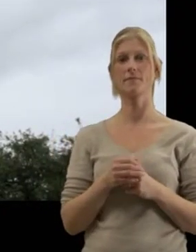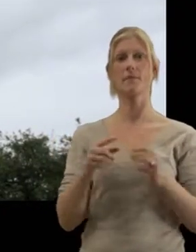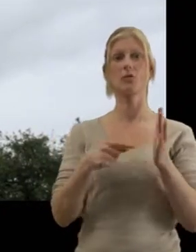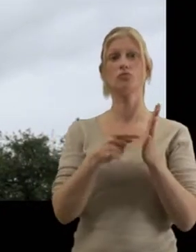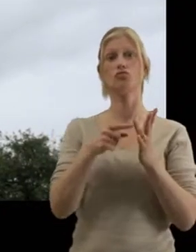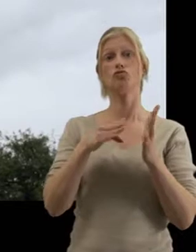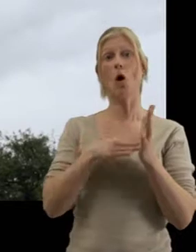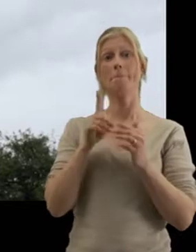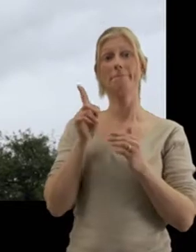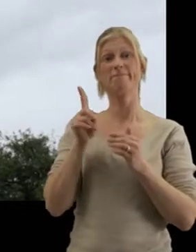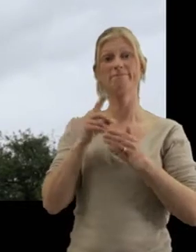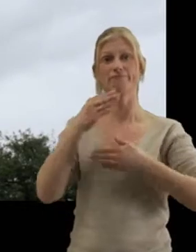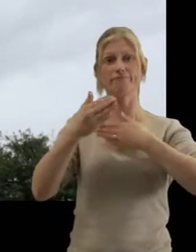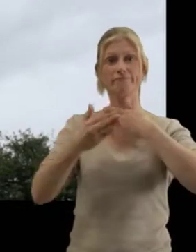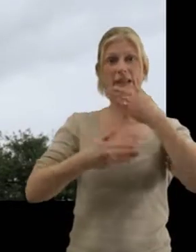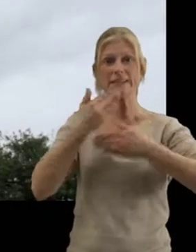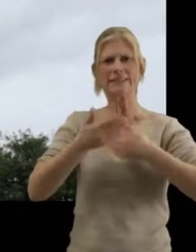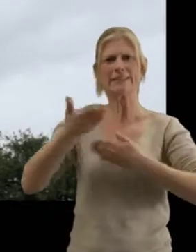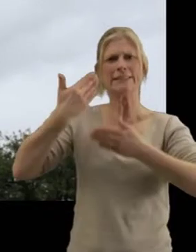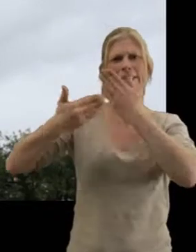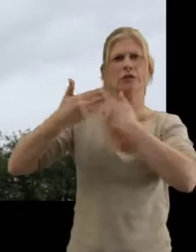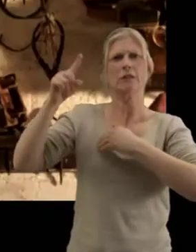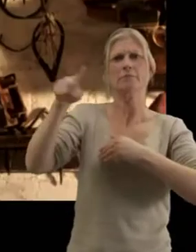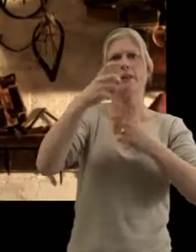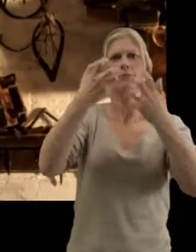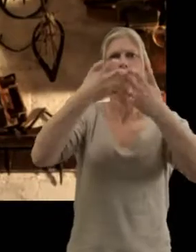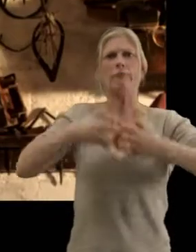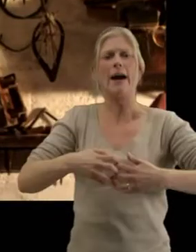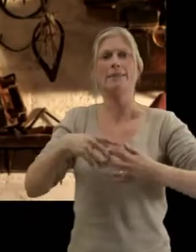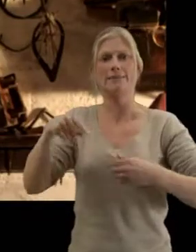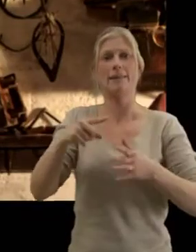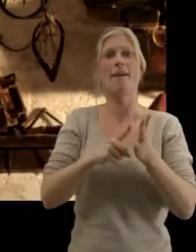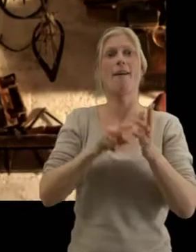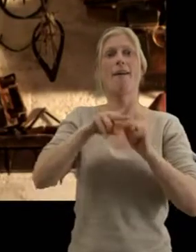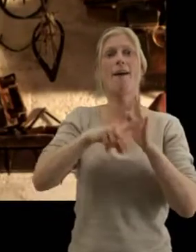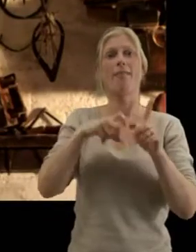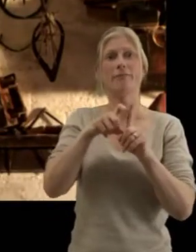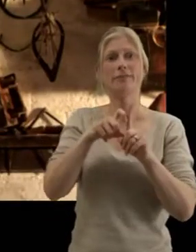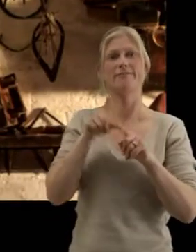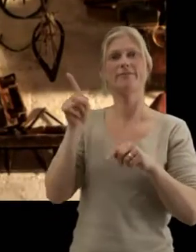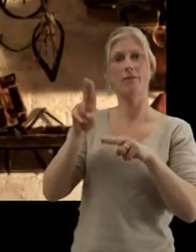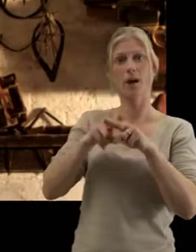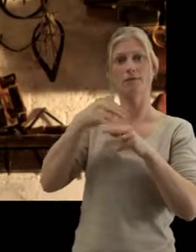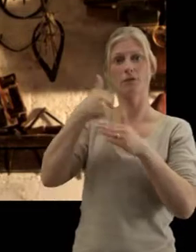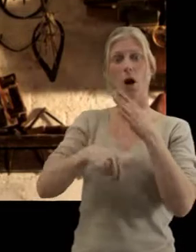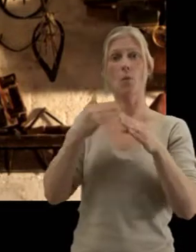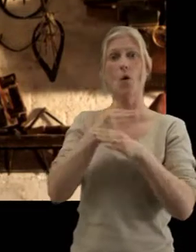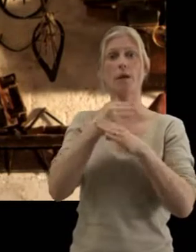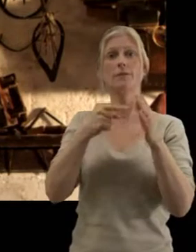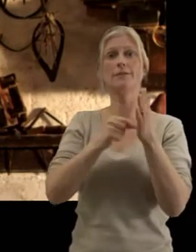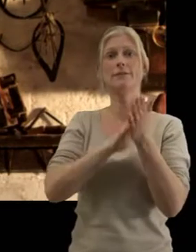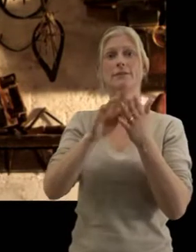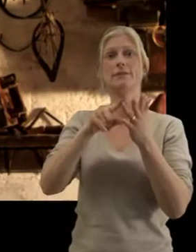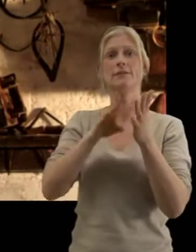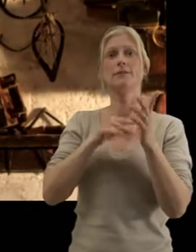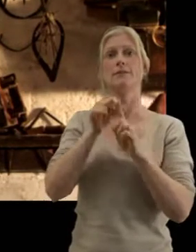Tom told us about the history of millwrights in Alford. Well, my father started working for Thompson's in